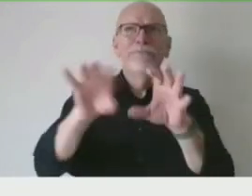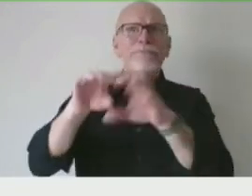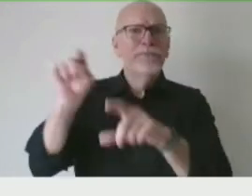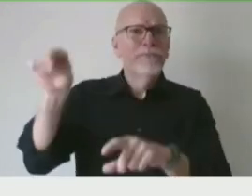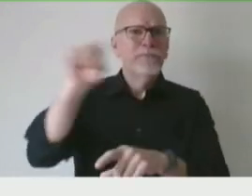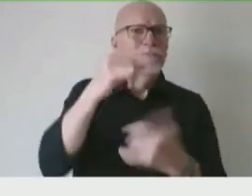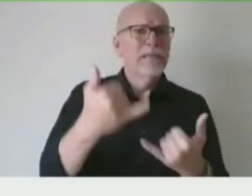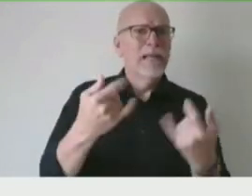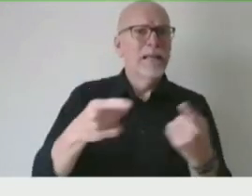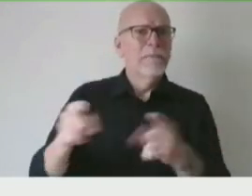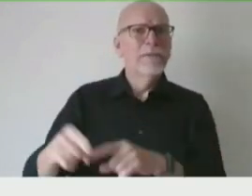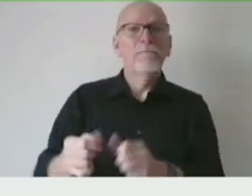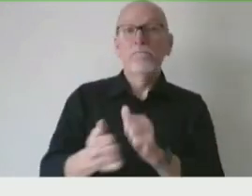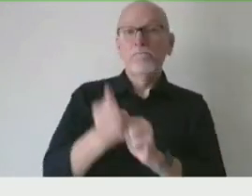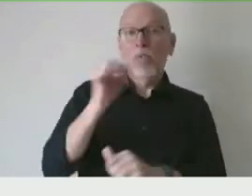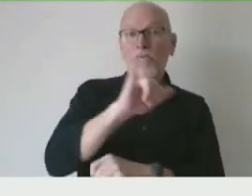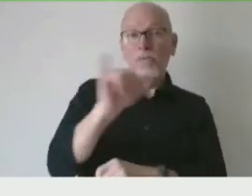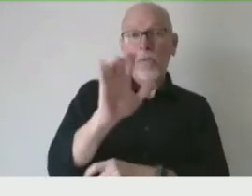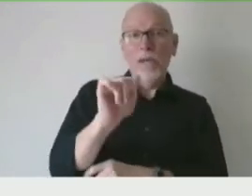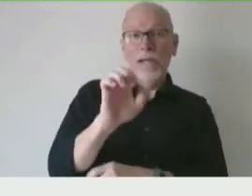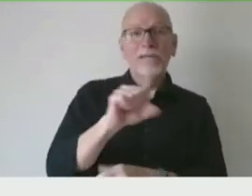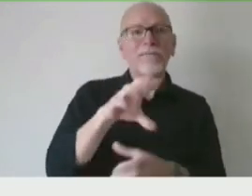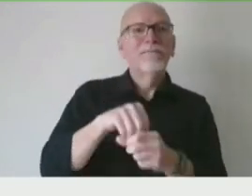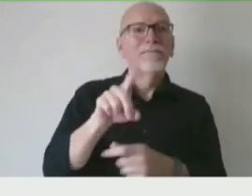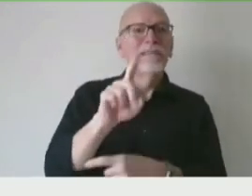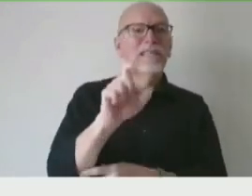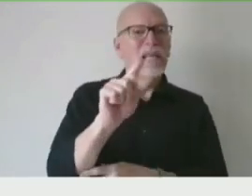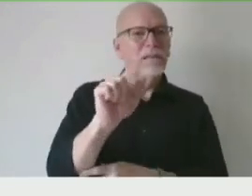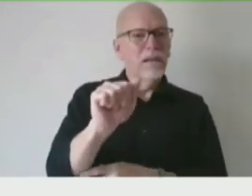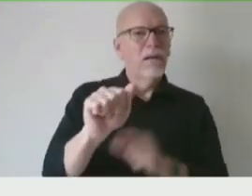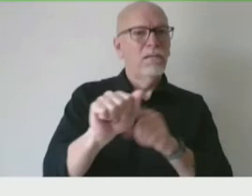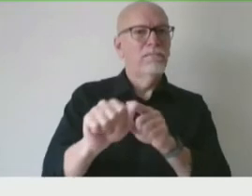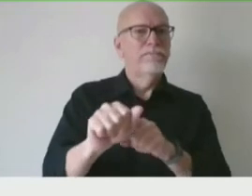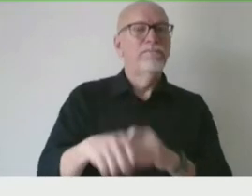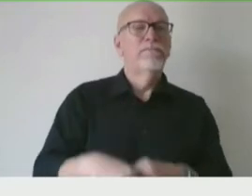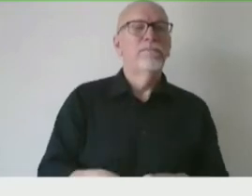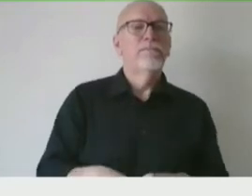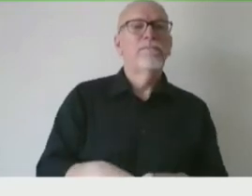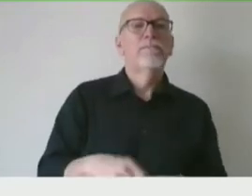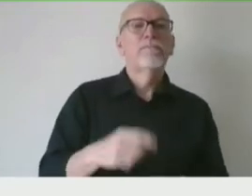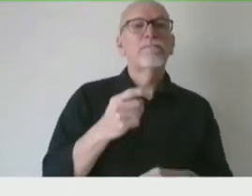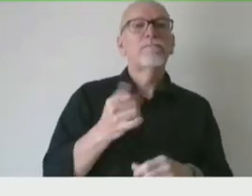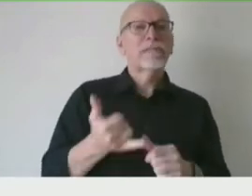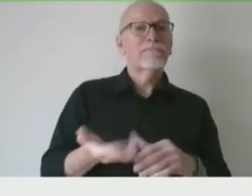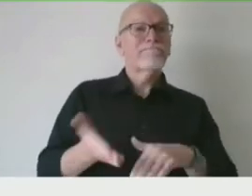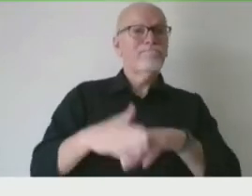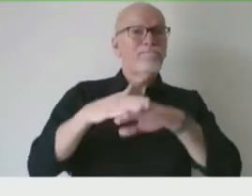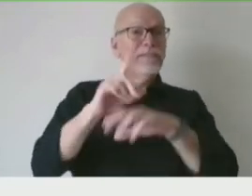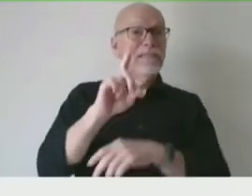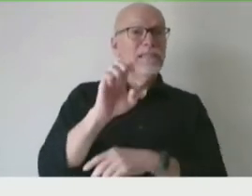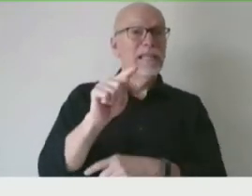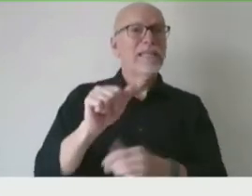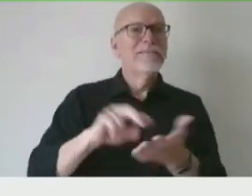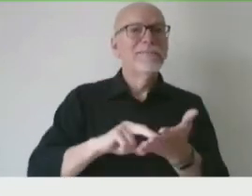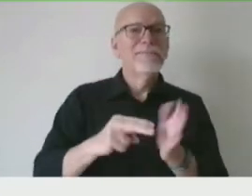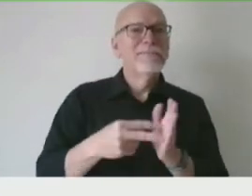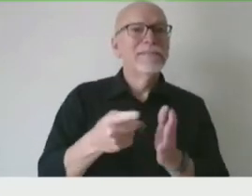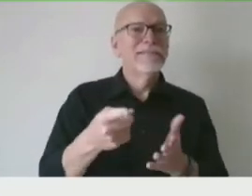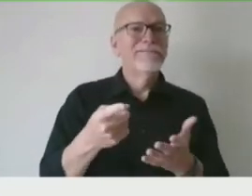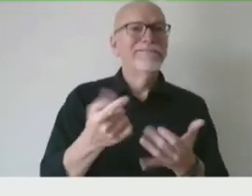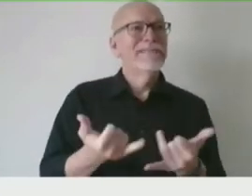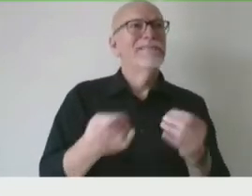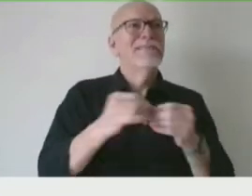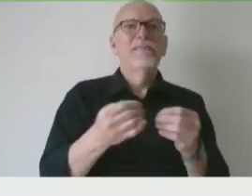The majority of those cases involve the Delta variant. The increase in the Delta variant has led once again to an increased demand